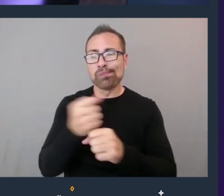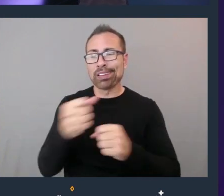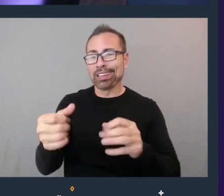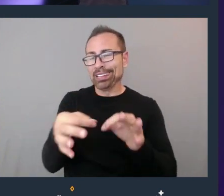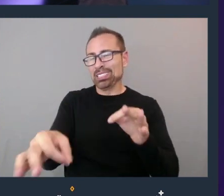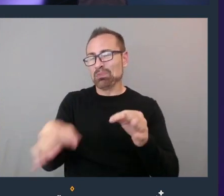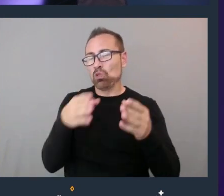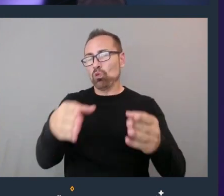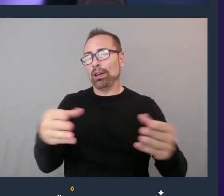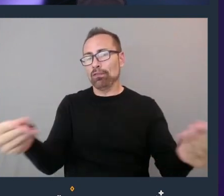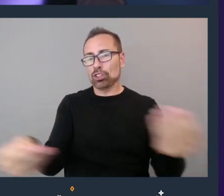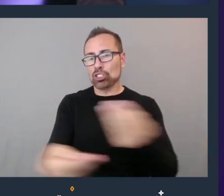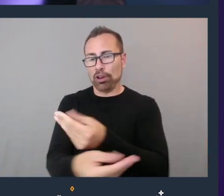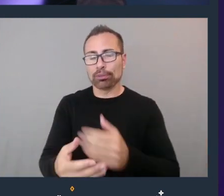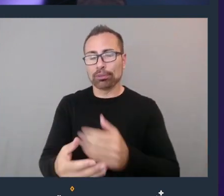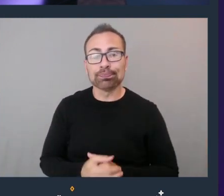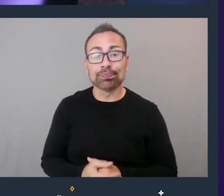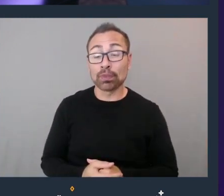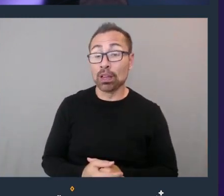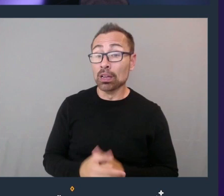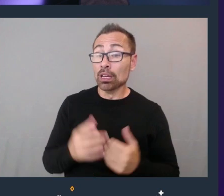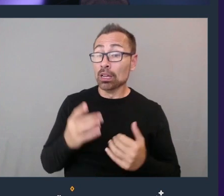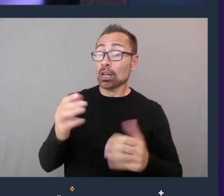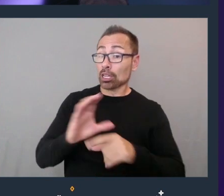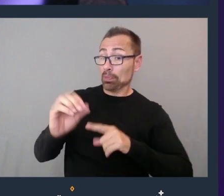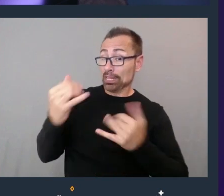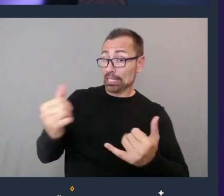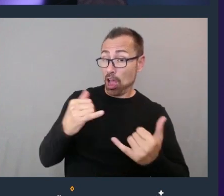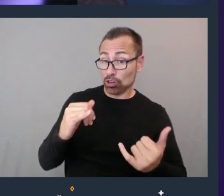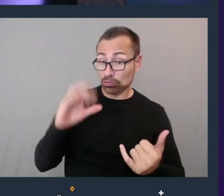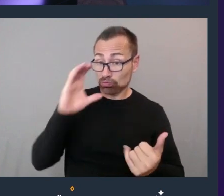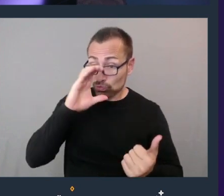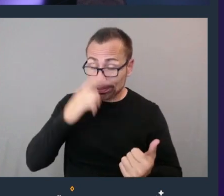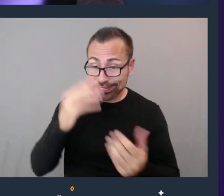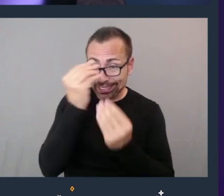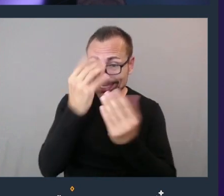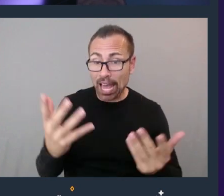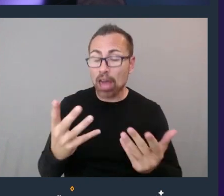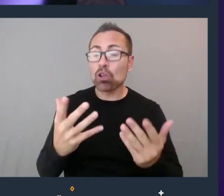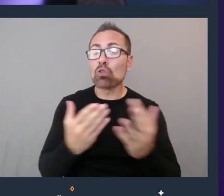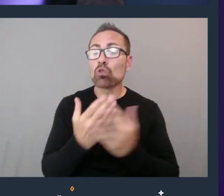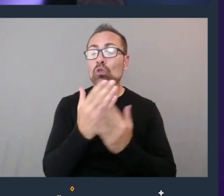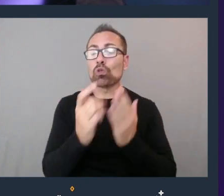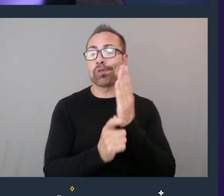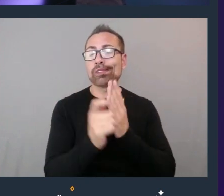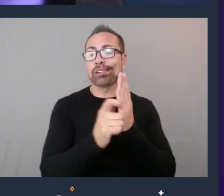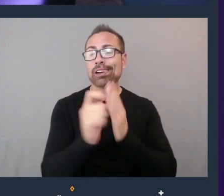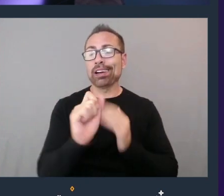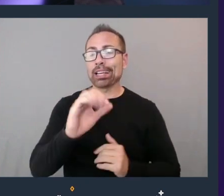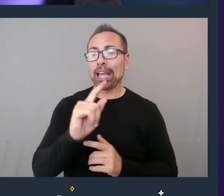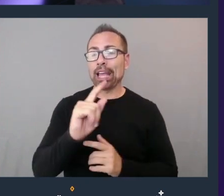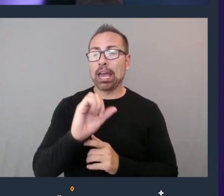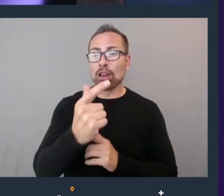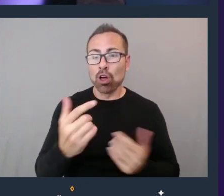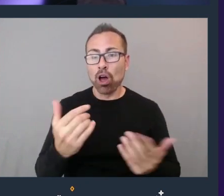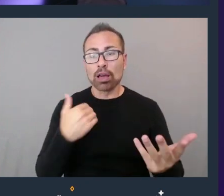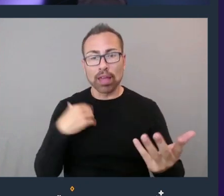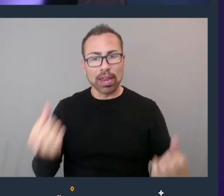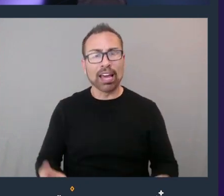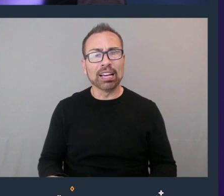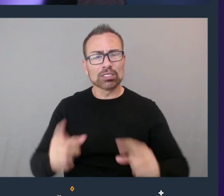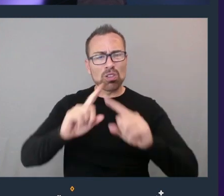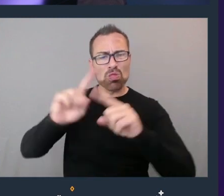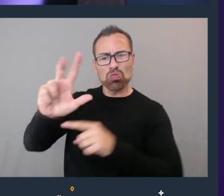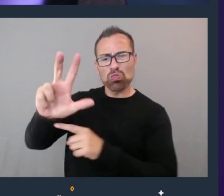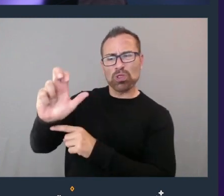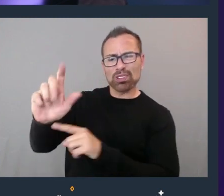data that they're looking for with a curated catalog that now includes over 3,500 public products from over 300 data providers. And we